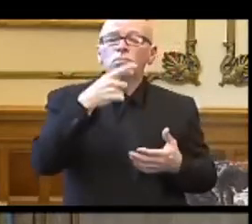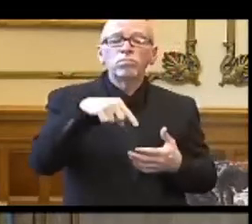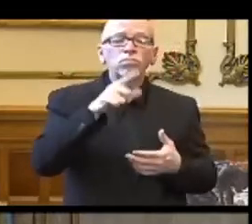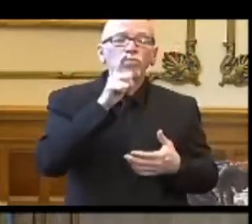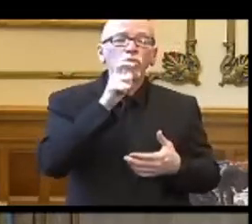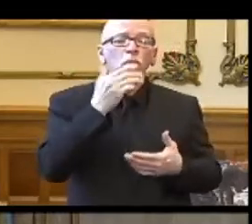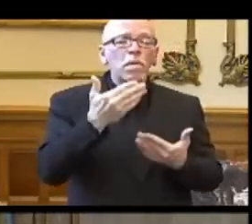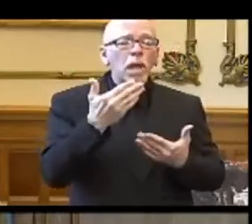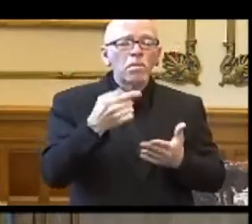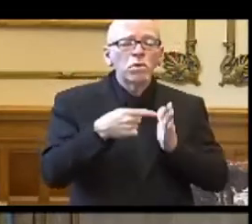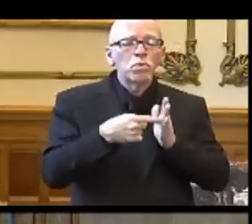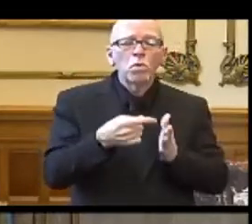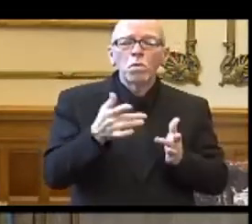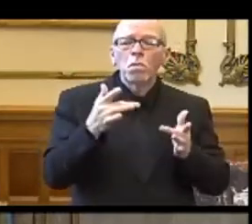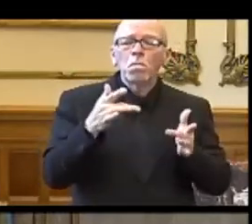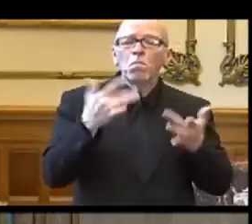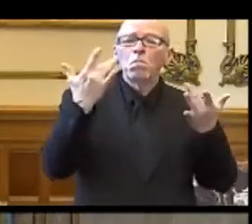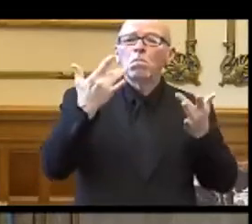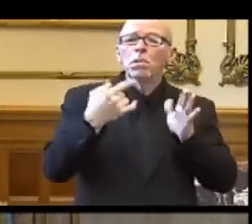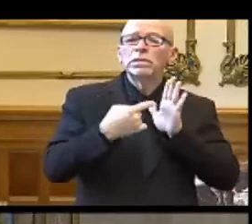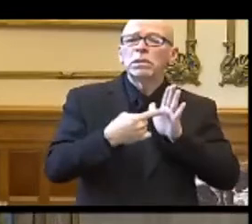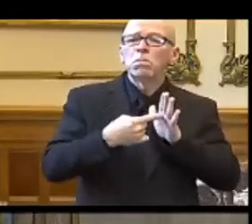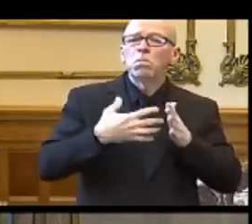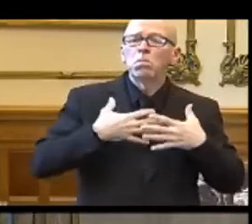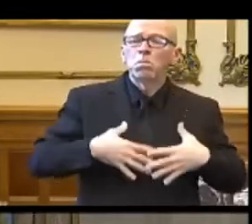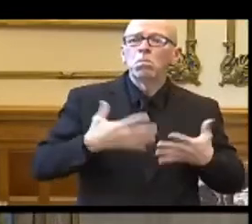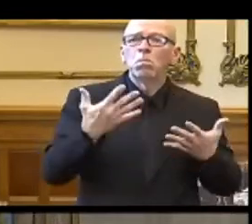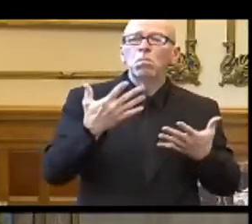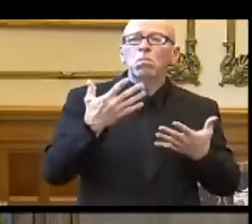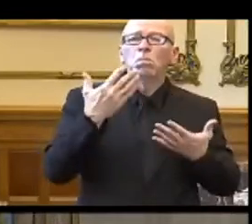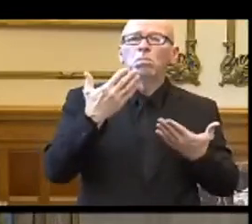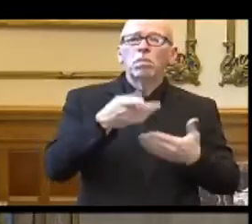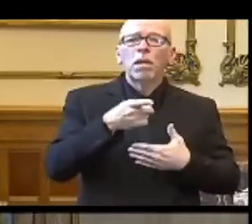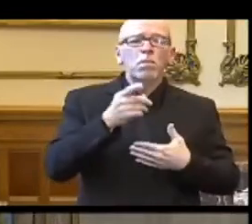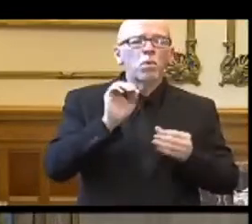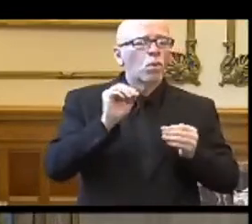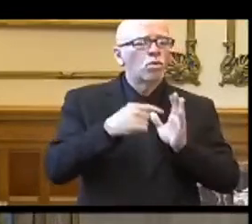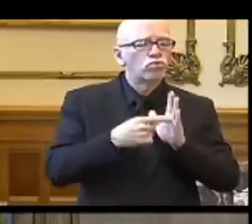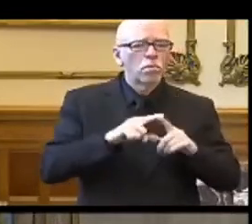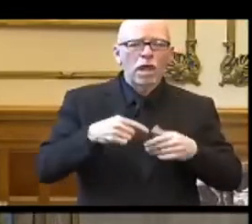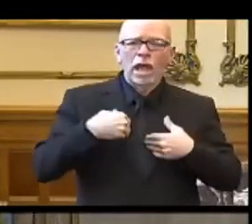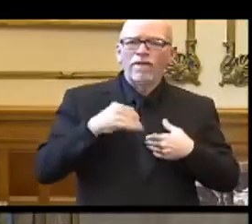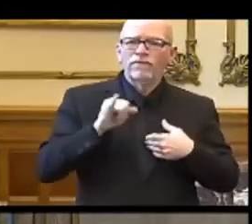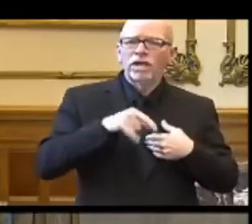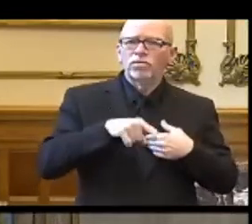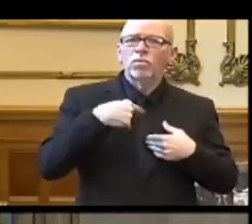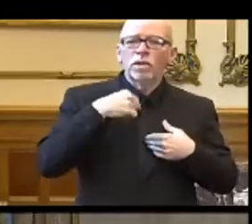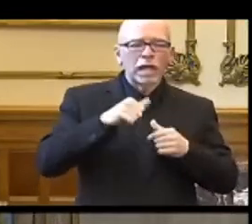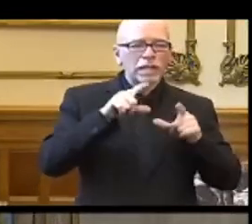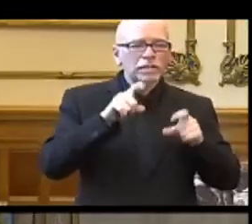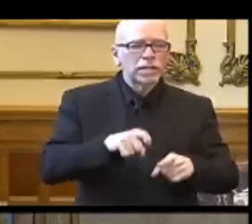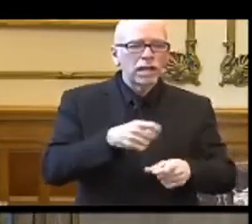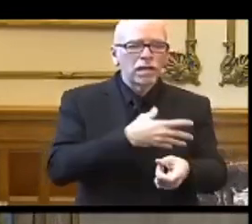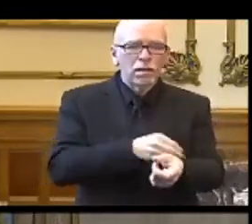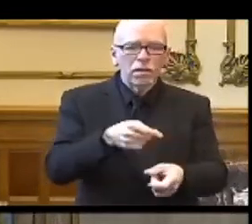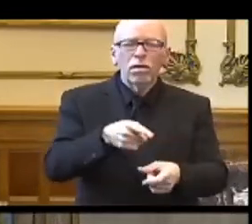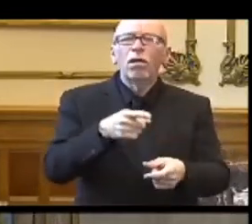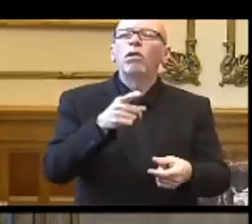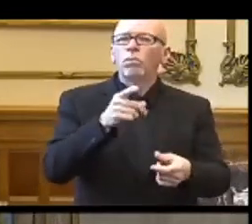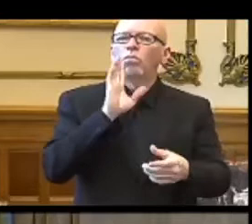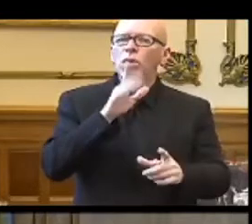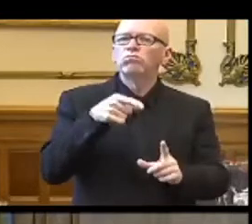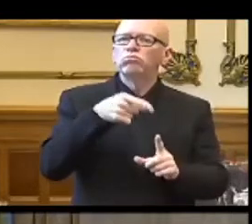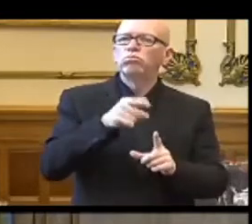minimally symptomatic or asymptomatic and actually had the infection, when we're sure we've got that very valid test that's not only specific